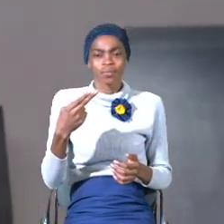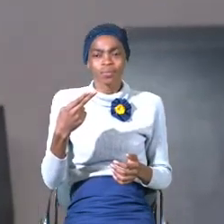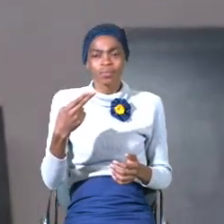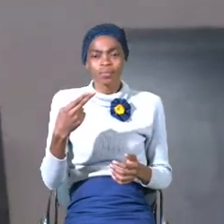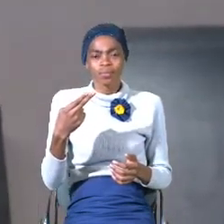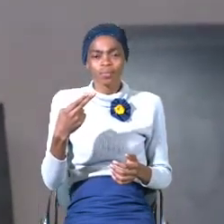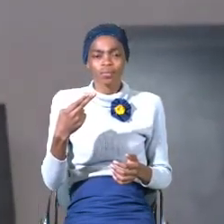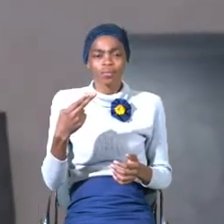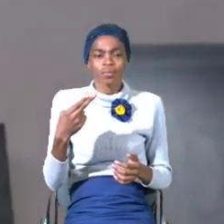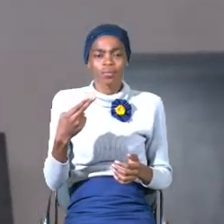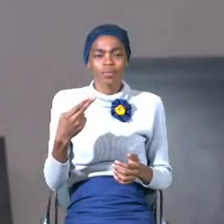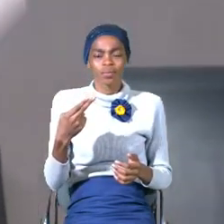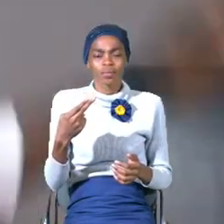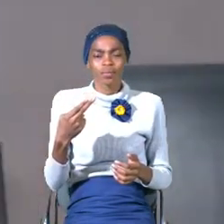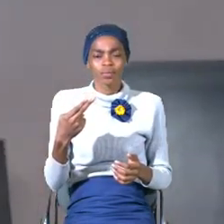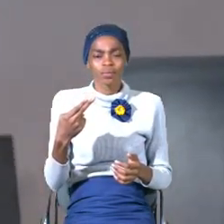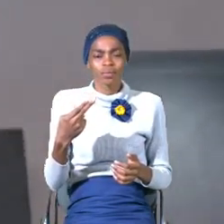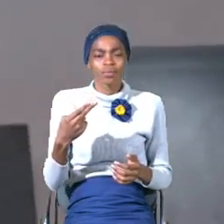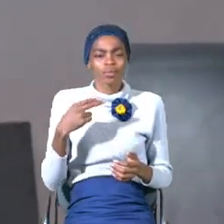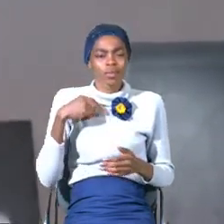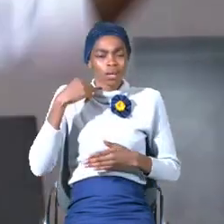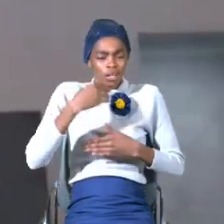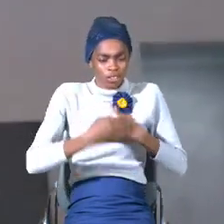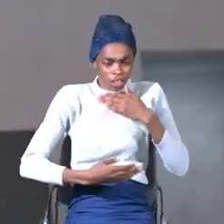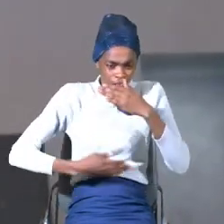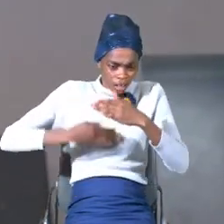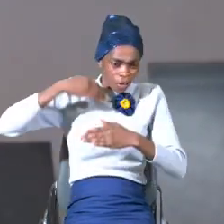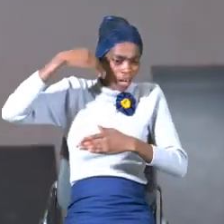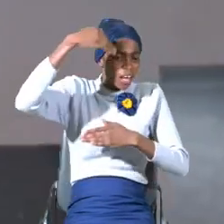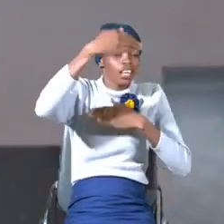lift your voice, say, generations.